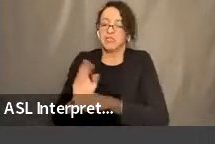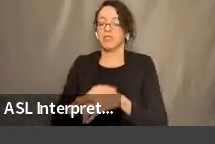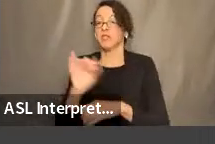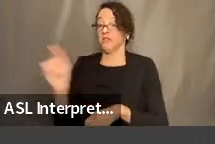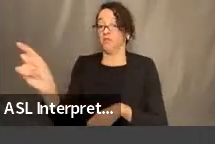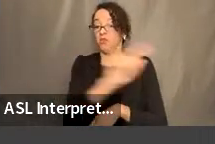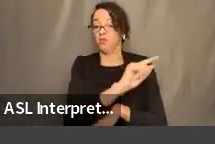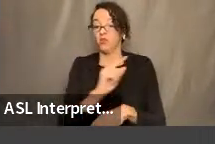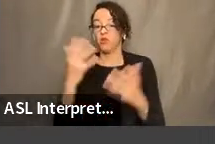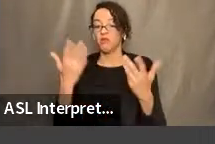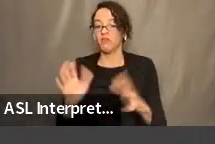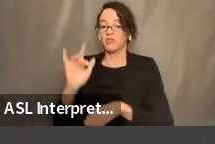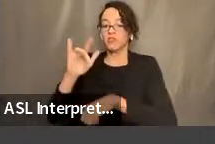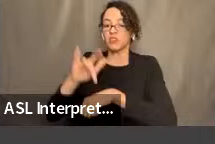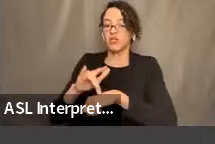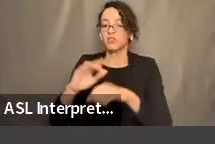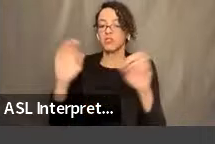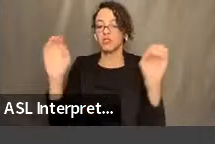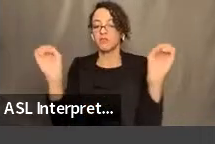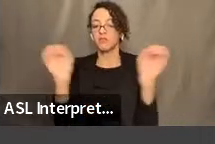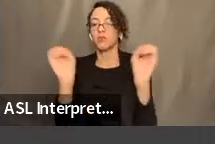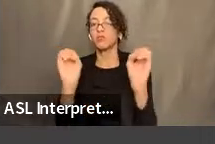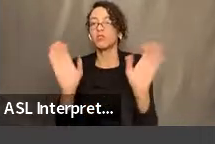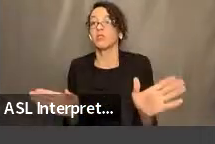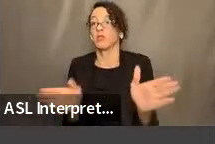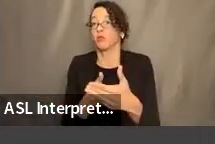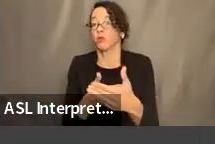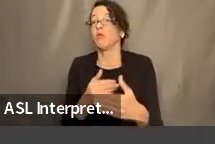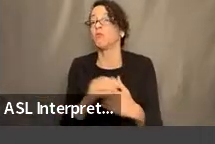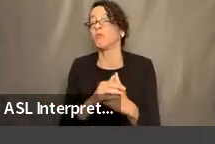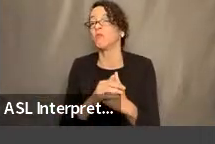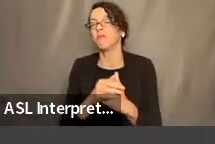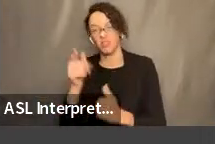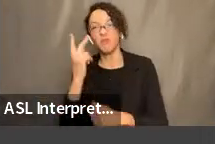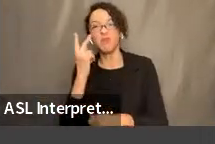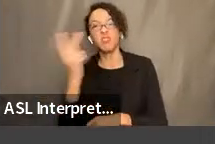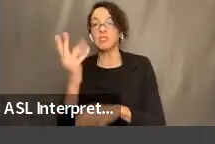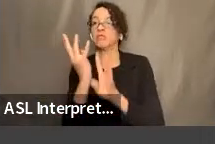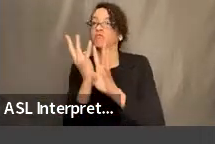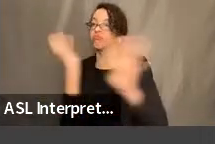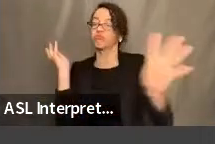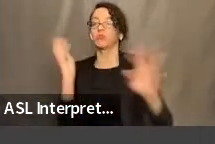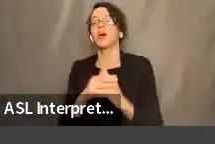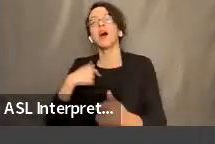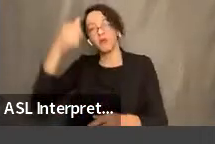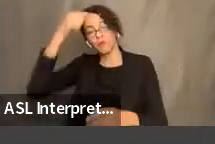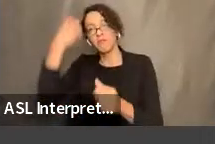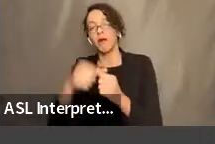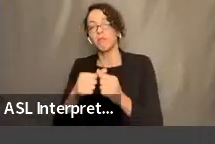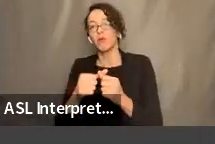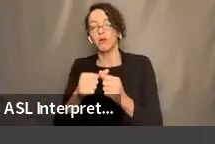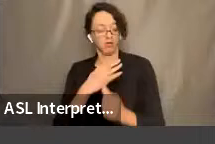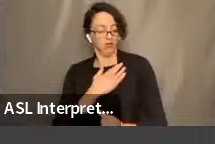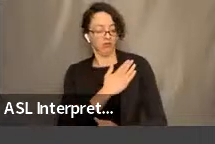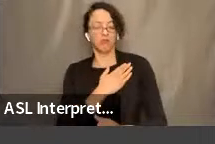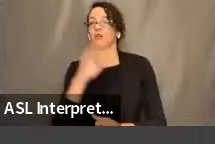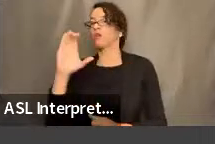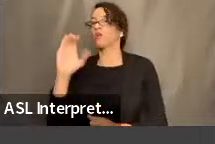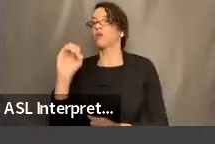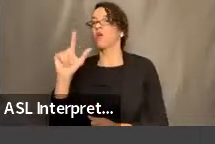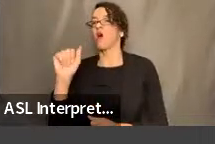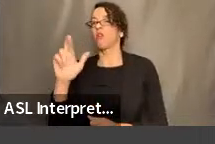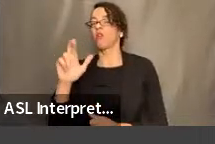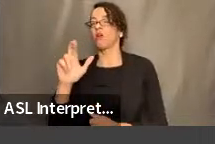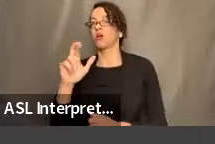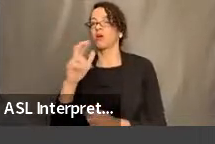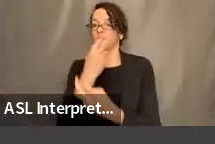room, you probably have seen that and have had to wait. I remember when I broke my collarbone, I waited for hours in the waiting